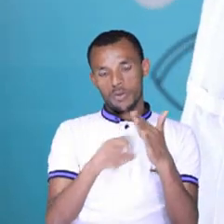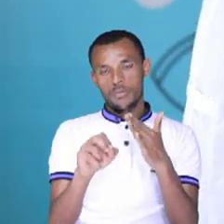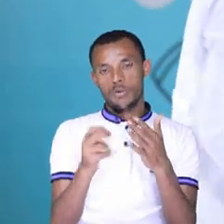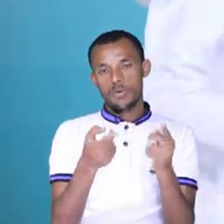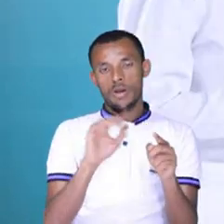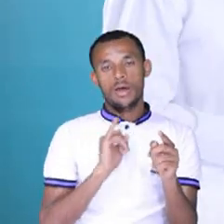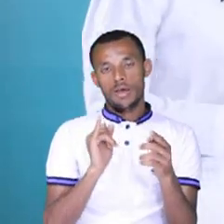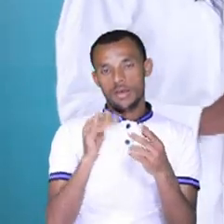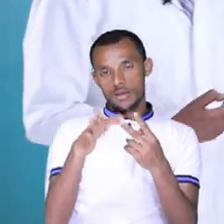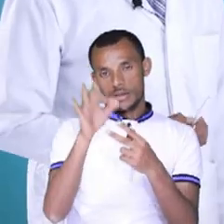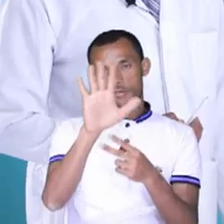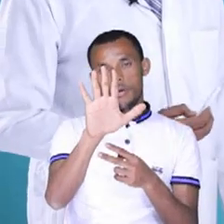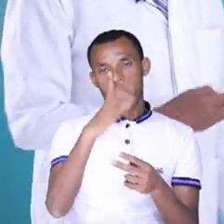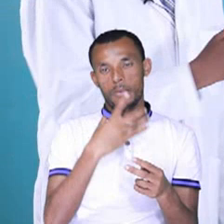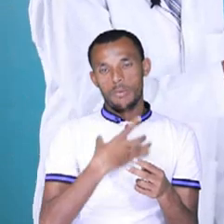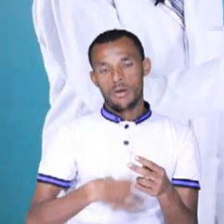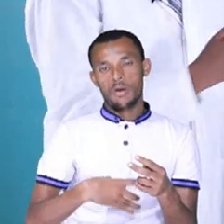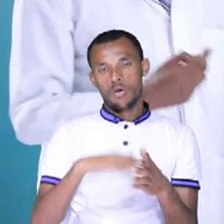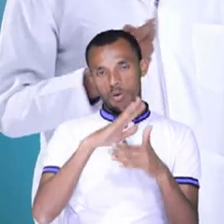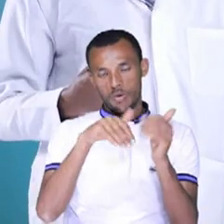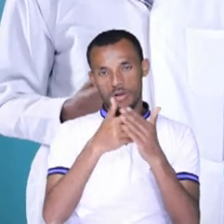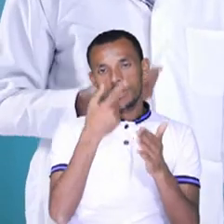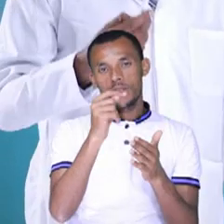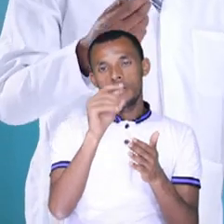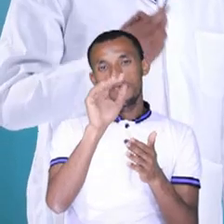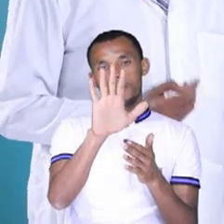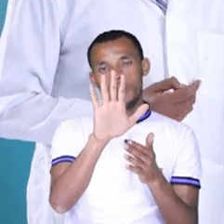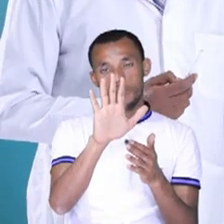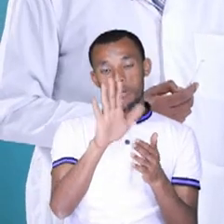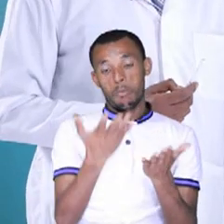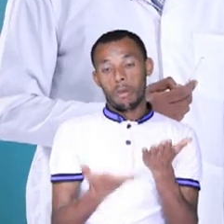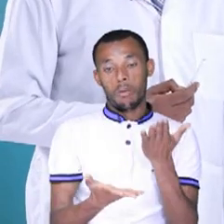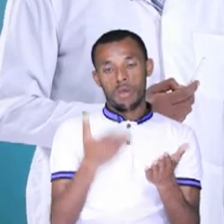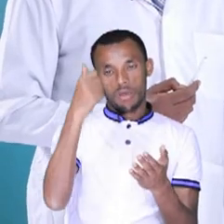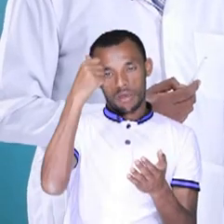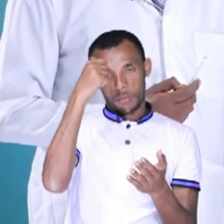When I select 5 members, all the 5 members may be men.